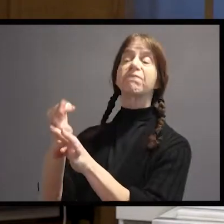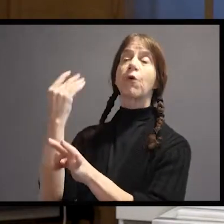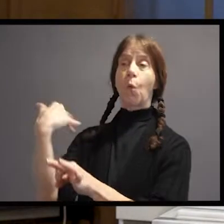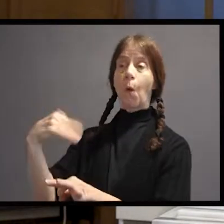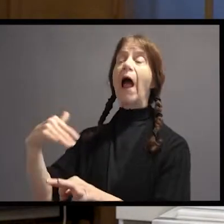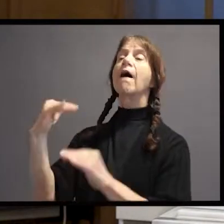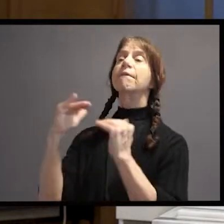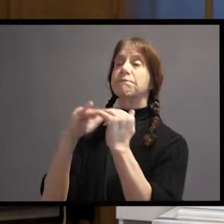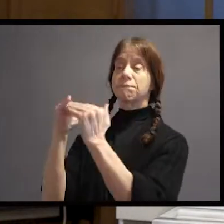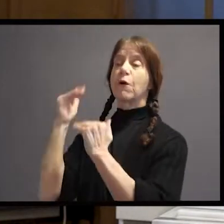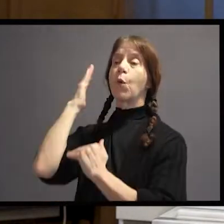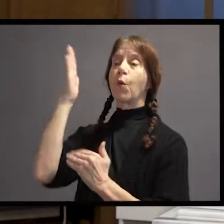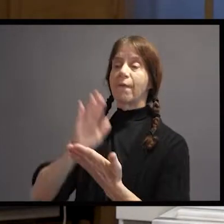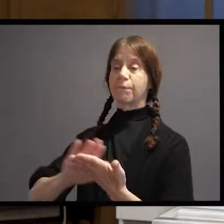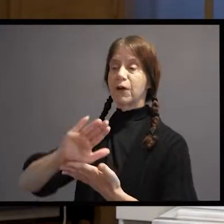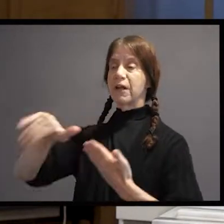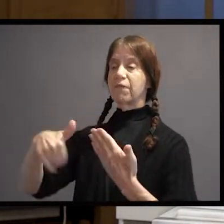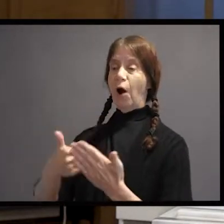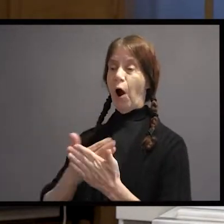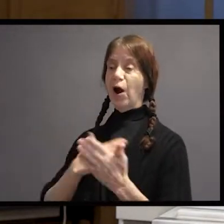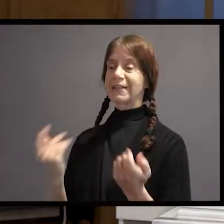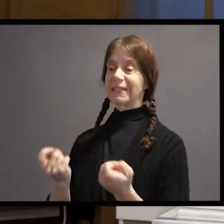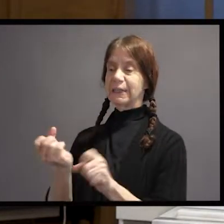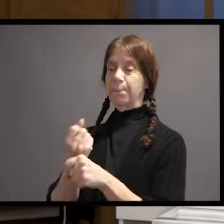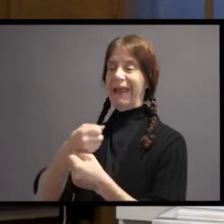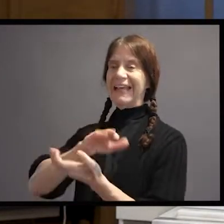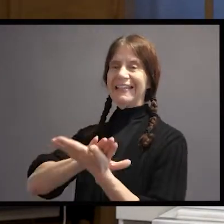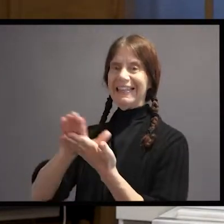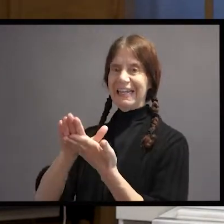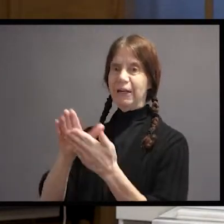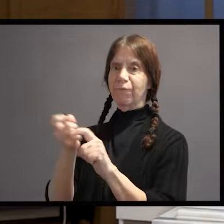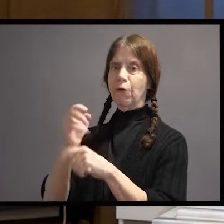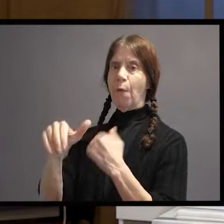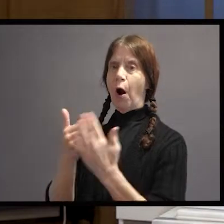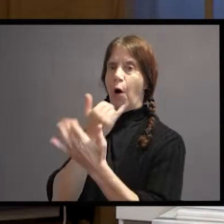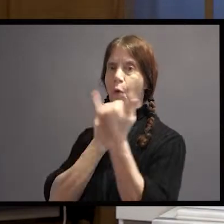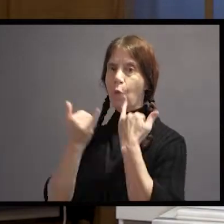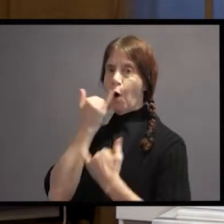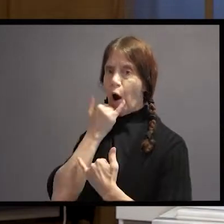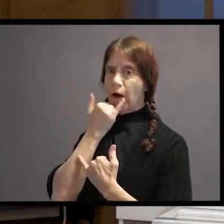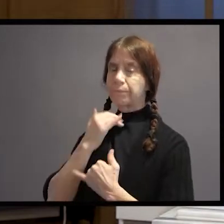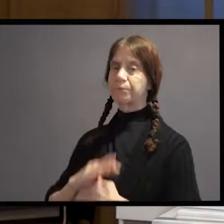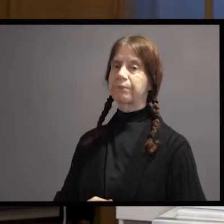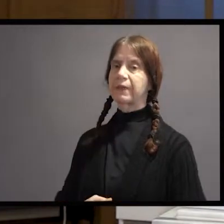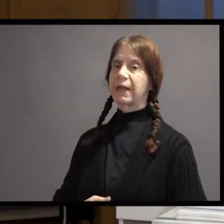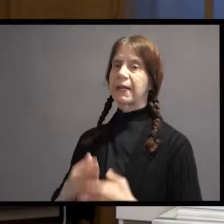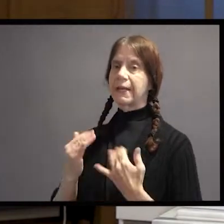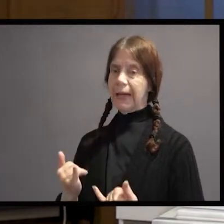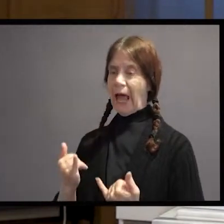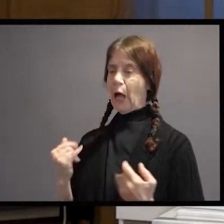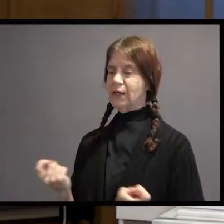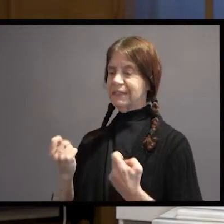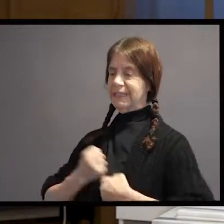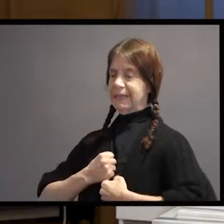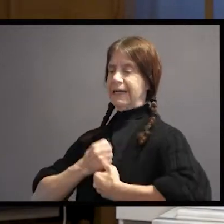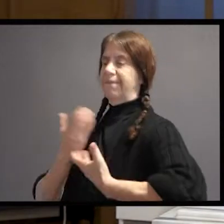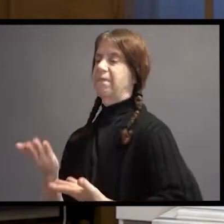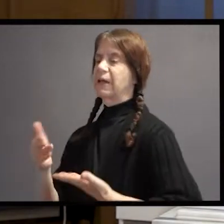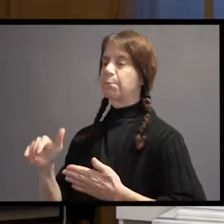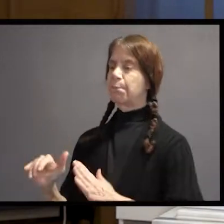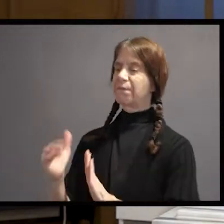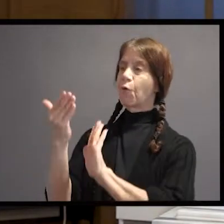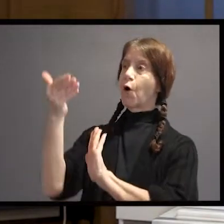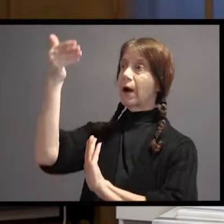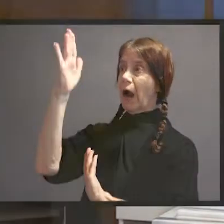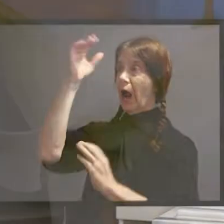and just, will forgive our sins and cleanse us from all unrighteousness. Let us then confess our